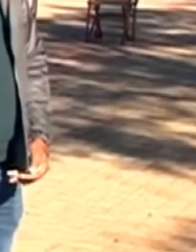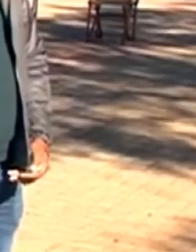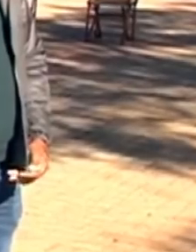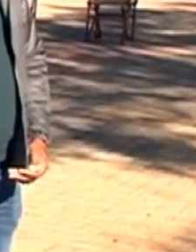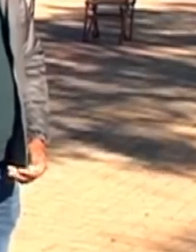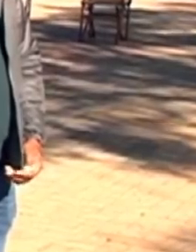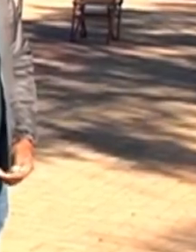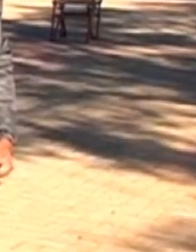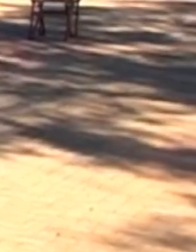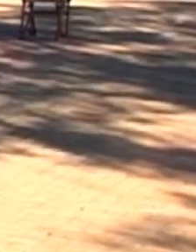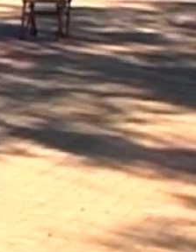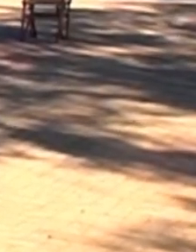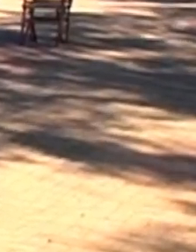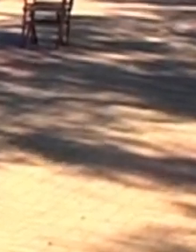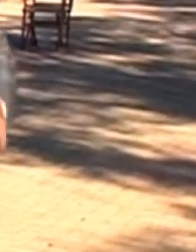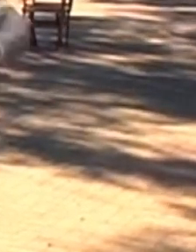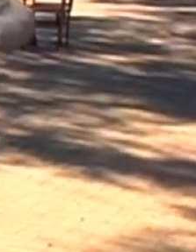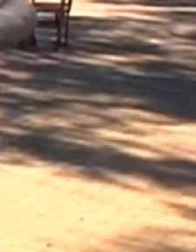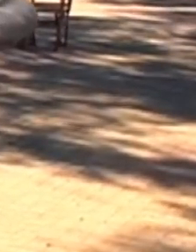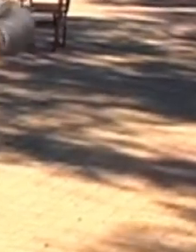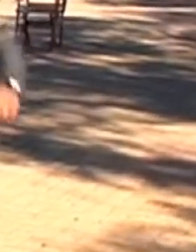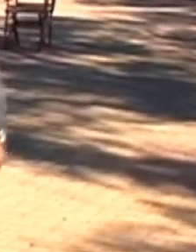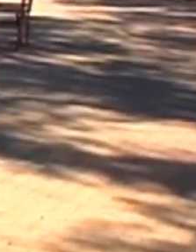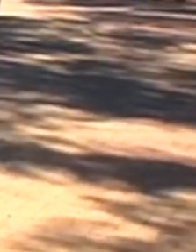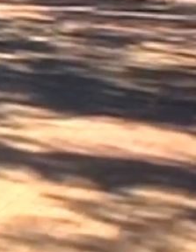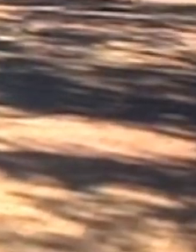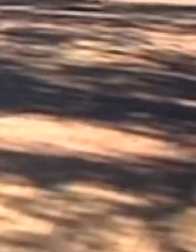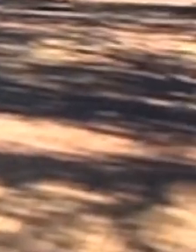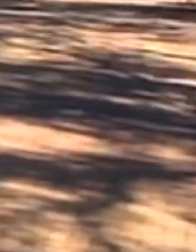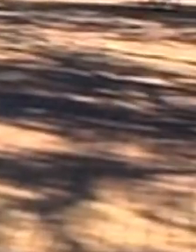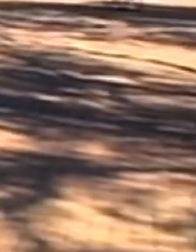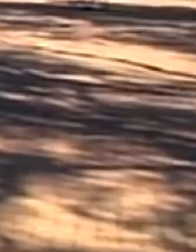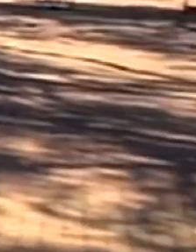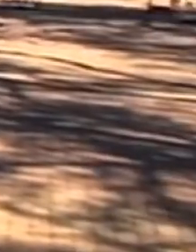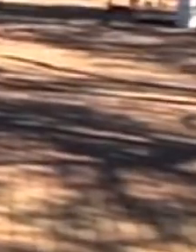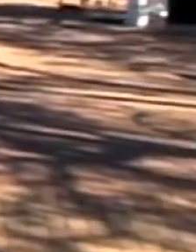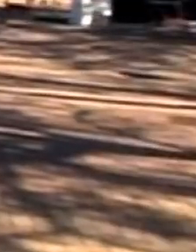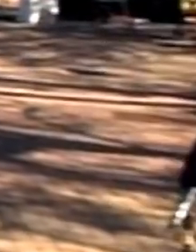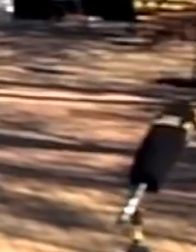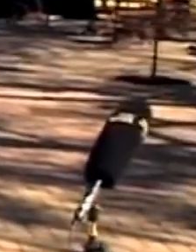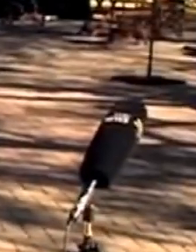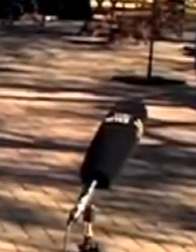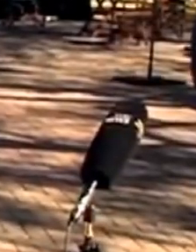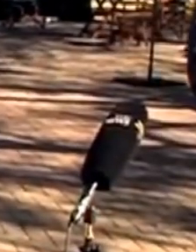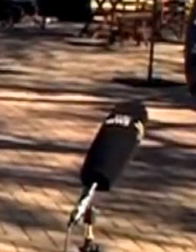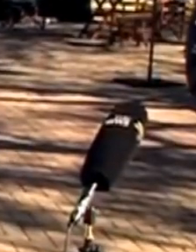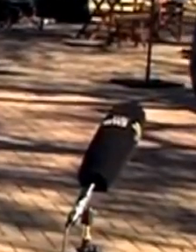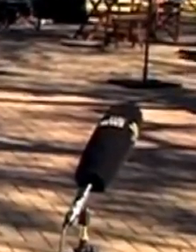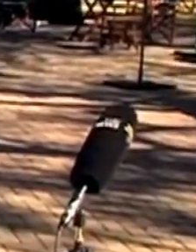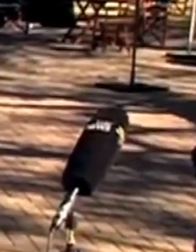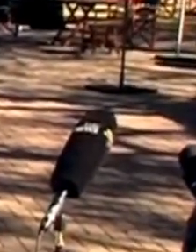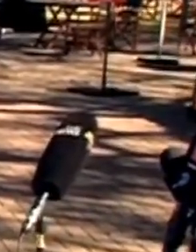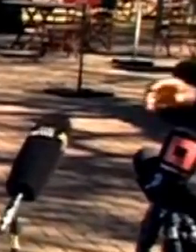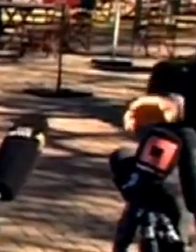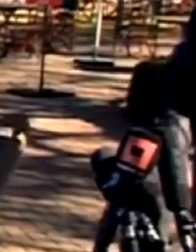done, we'll just take one worker. Then I think we go to the next phase. That you can get closer. The same process will